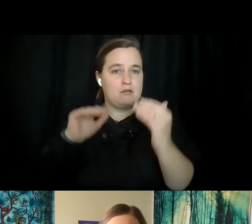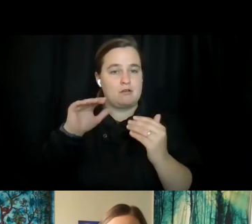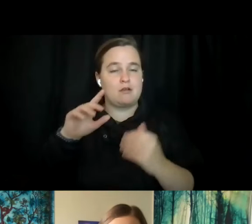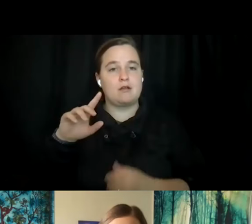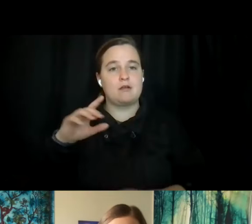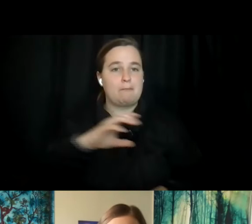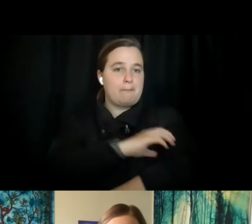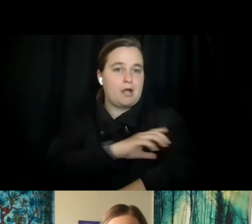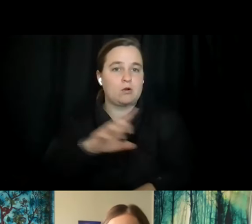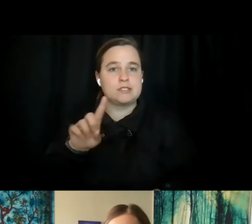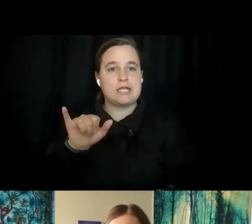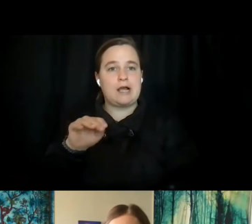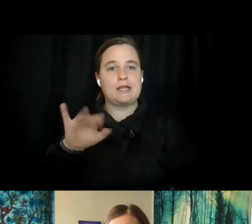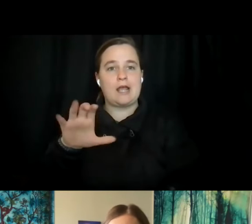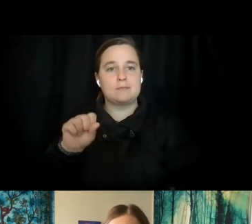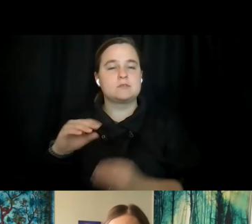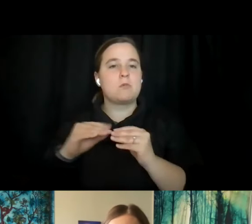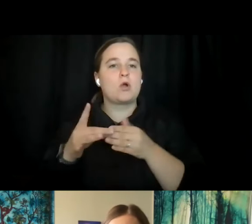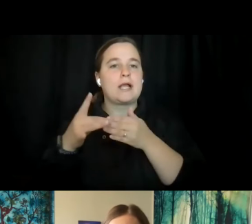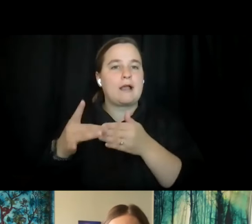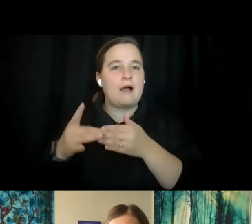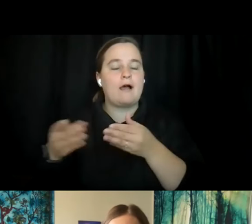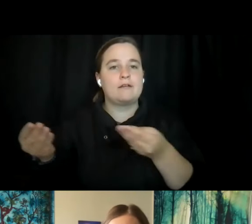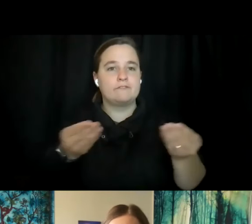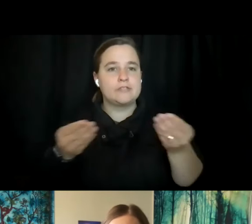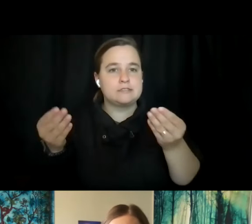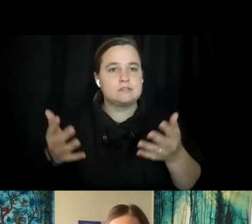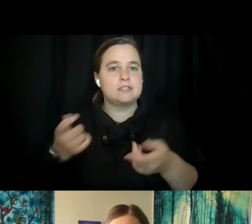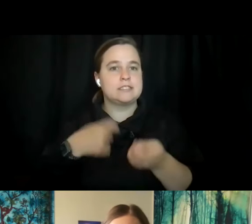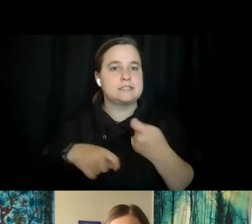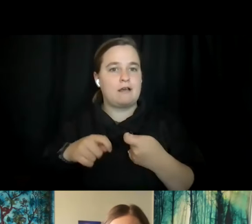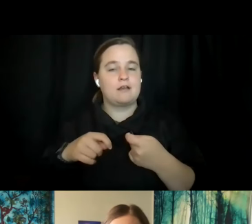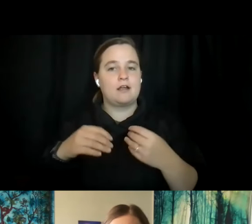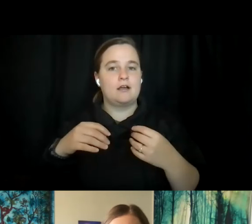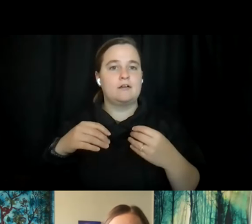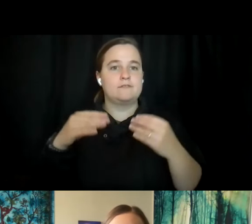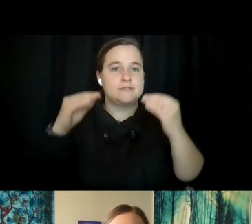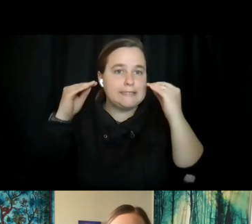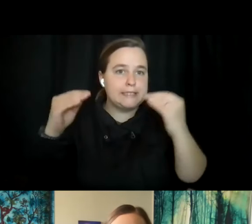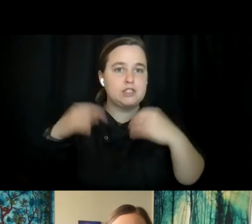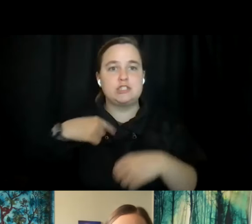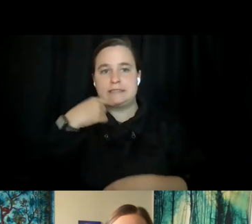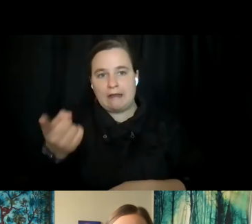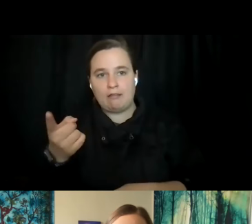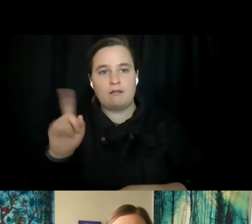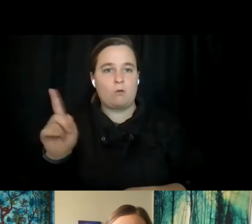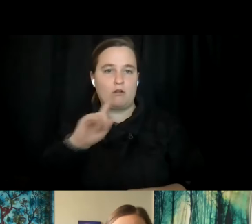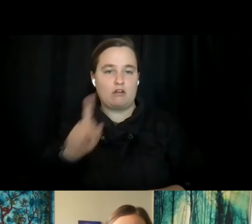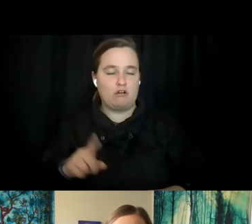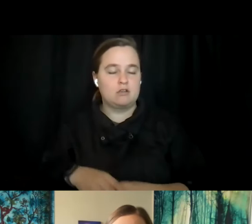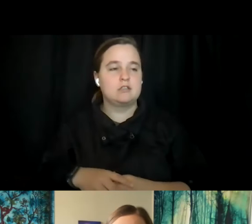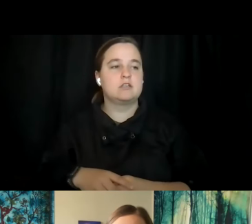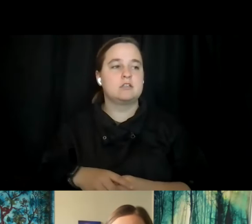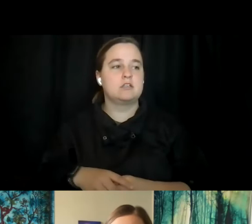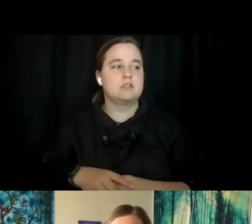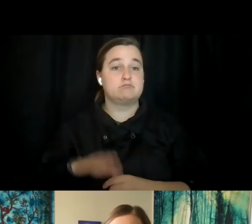like you're facilitating or guiding it and teaching it and telling the participants where they are, because it's